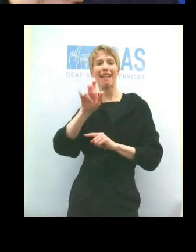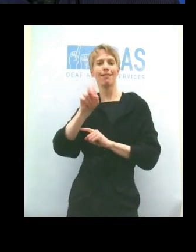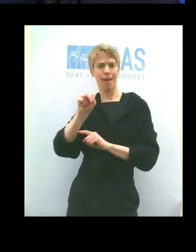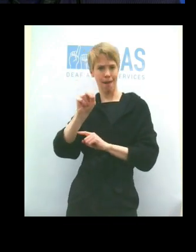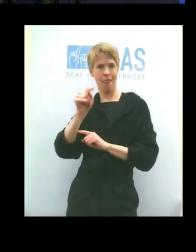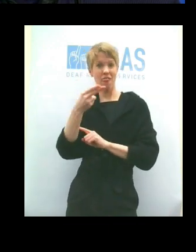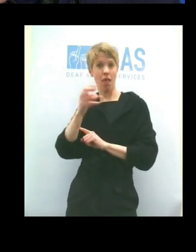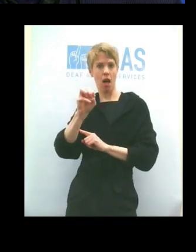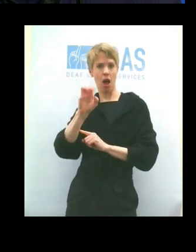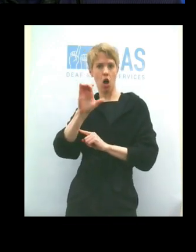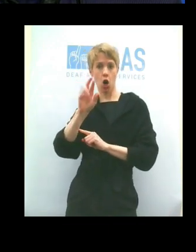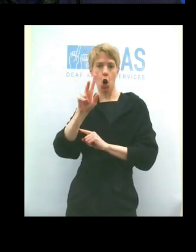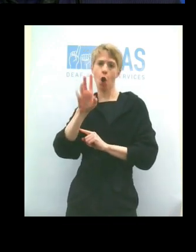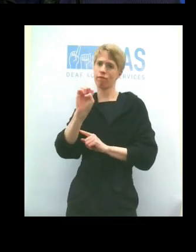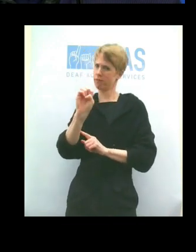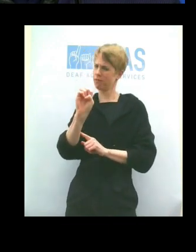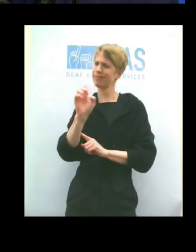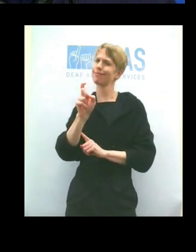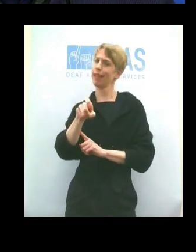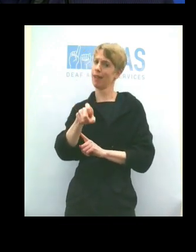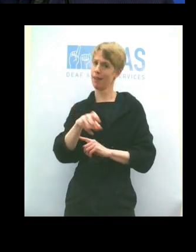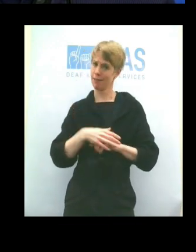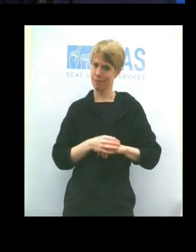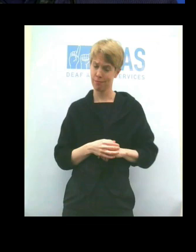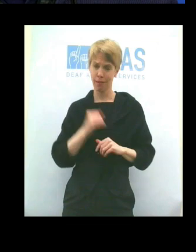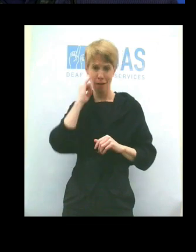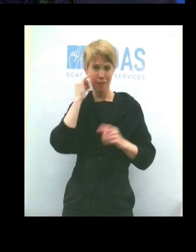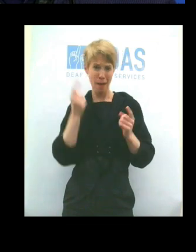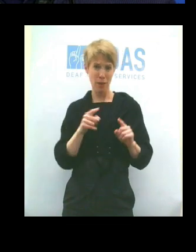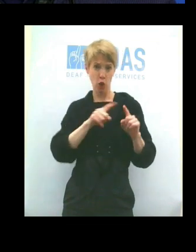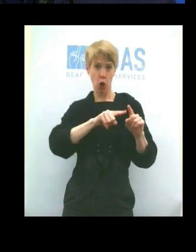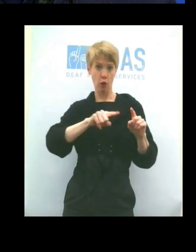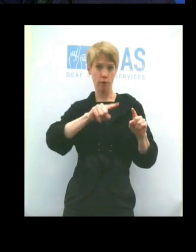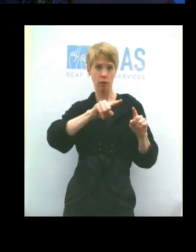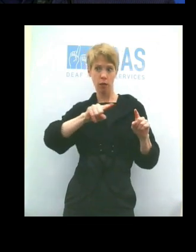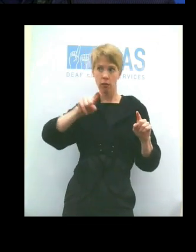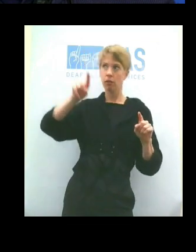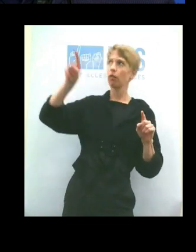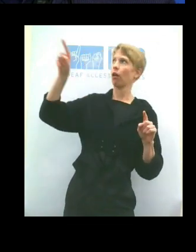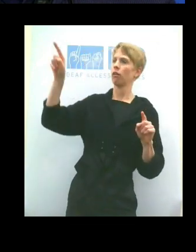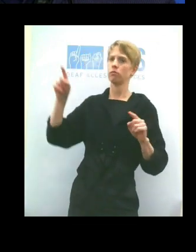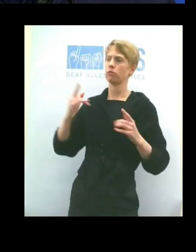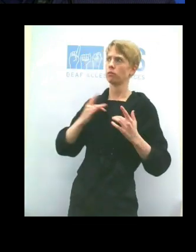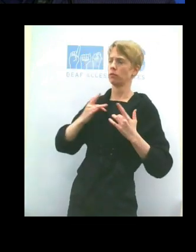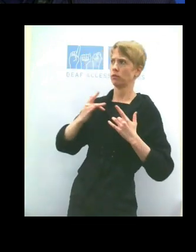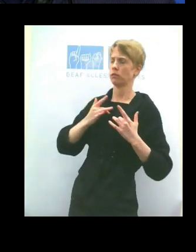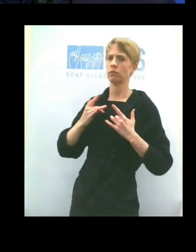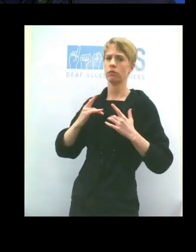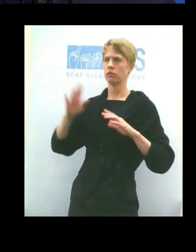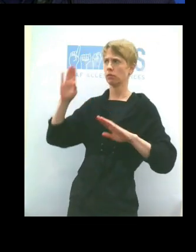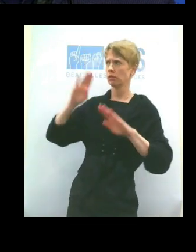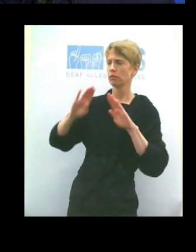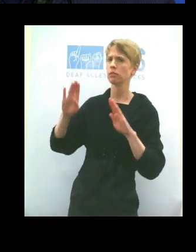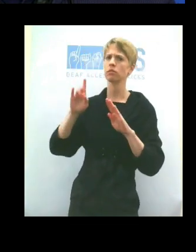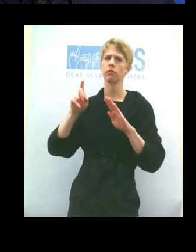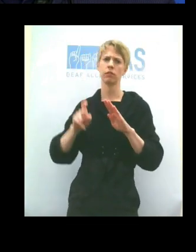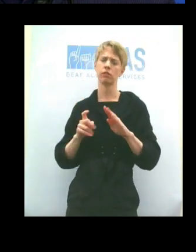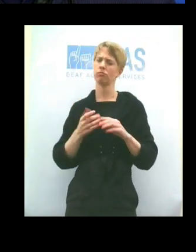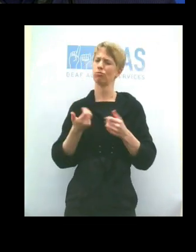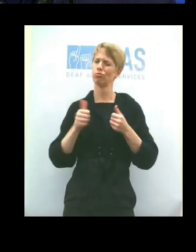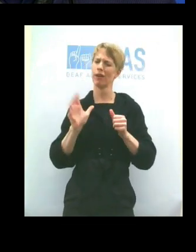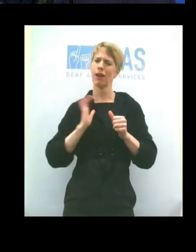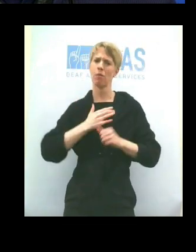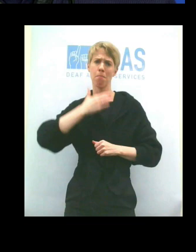that curve starting to go back up again, that's a little dismaying. It's a little distressing, and we need to do our best to ensure that we